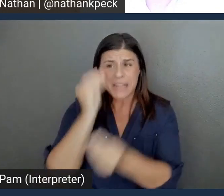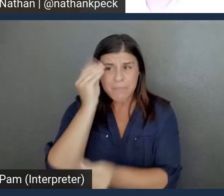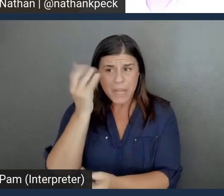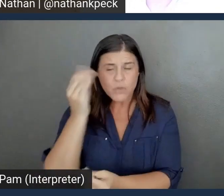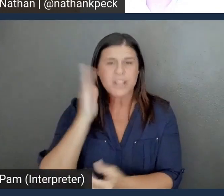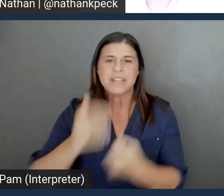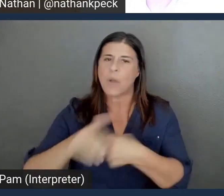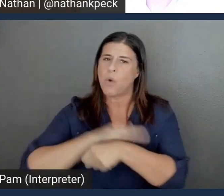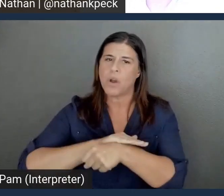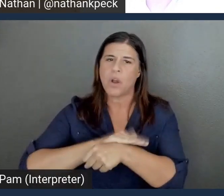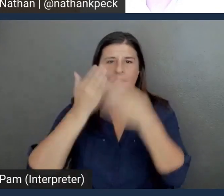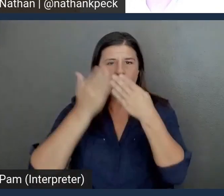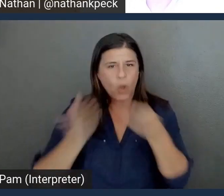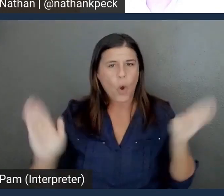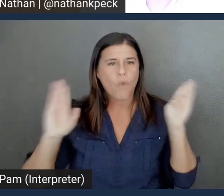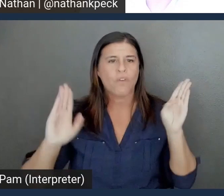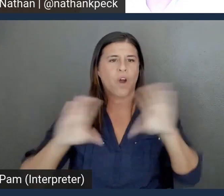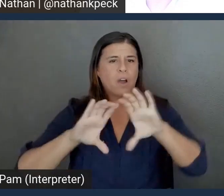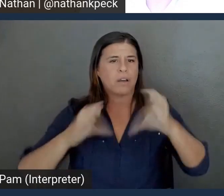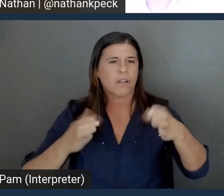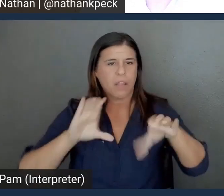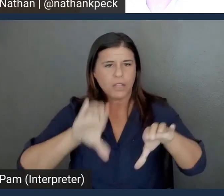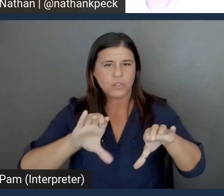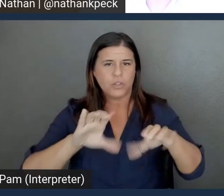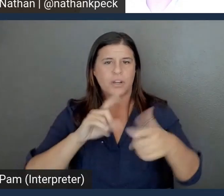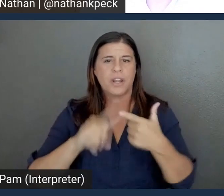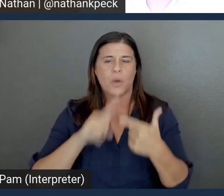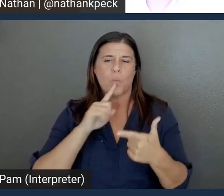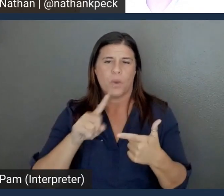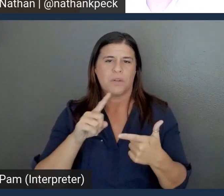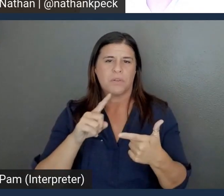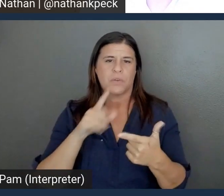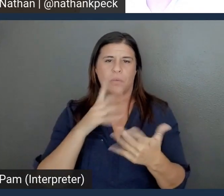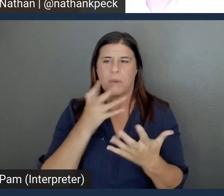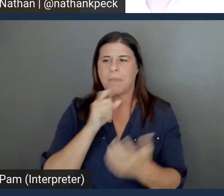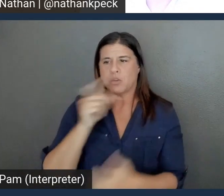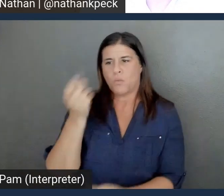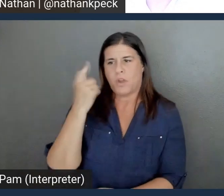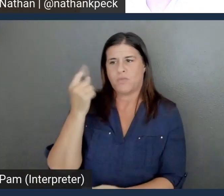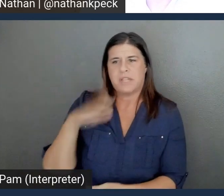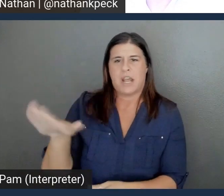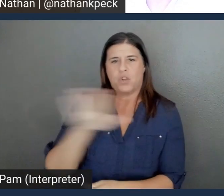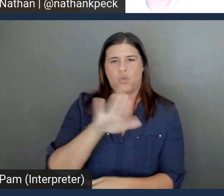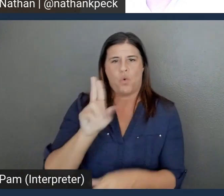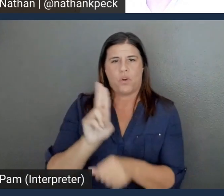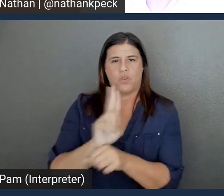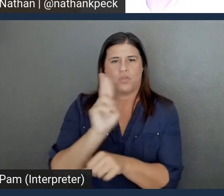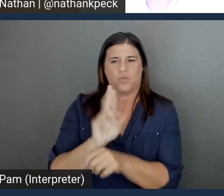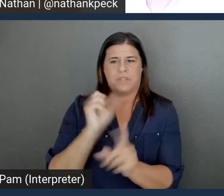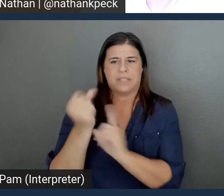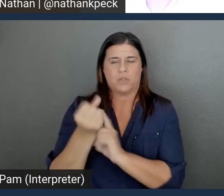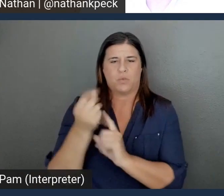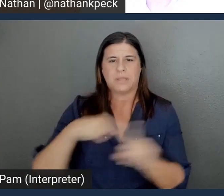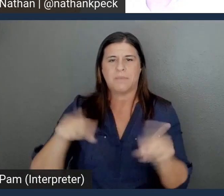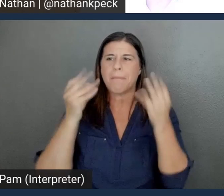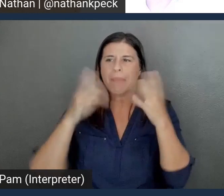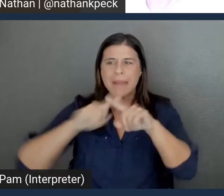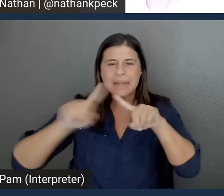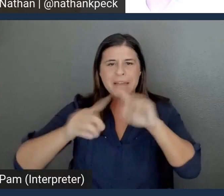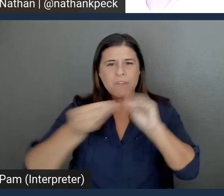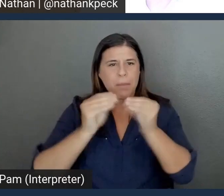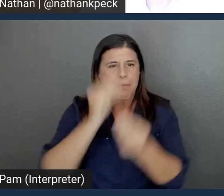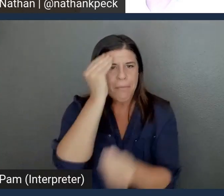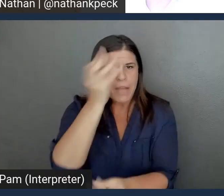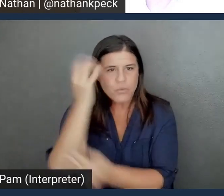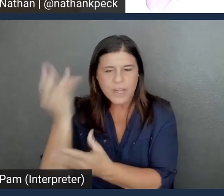cover overall cluster. Actually, I'll be very interested in understanding use cases because there is lots of metrics, and kind of providing